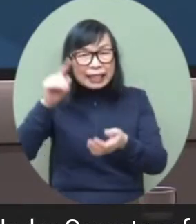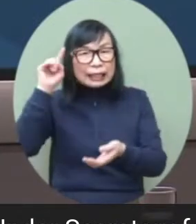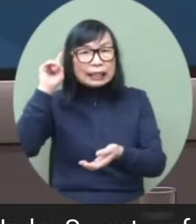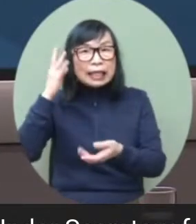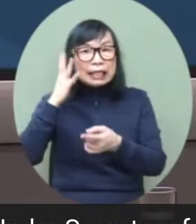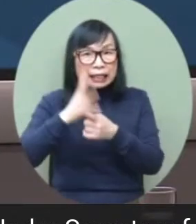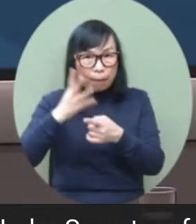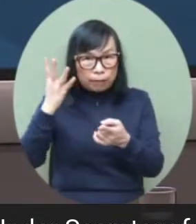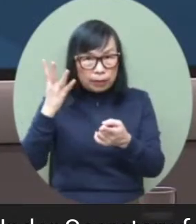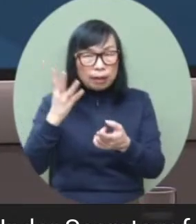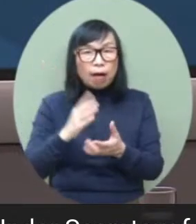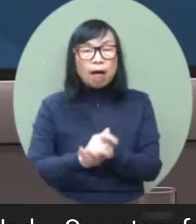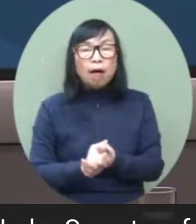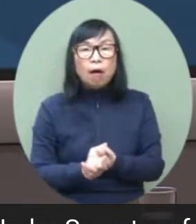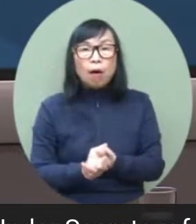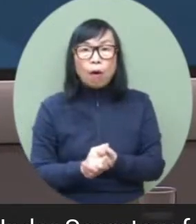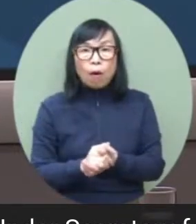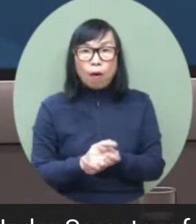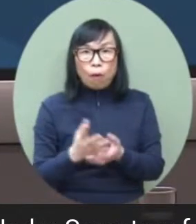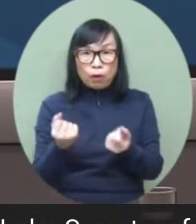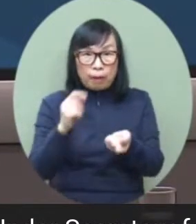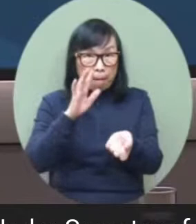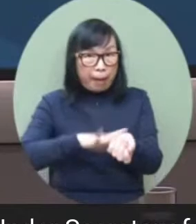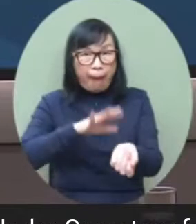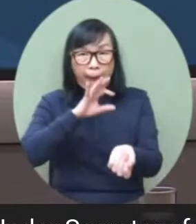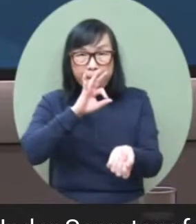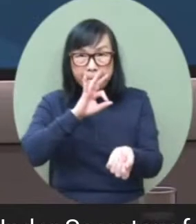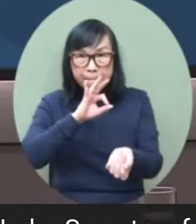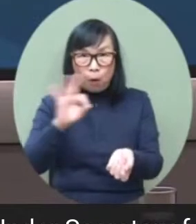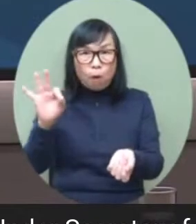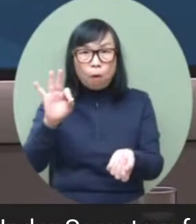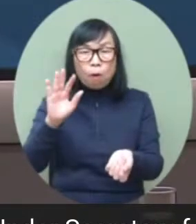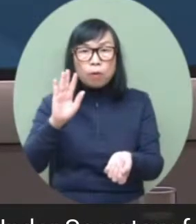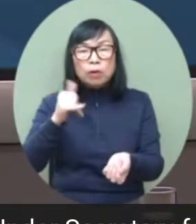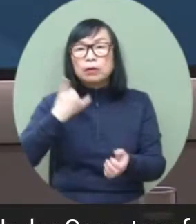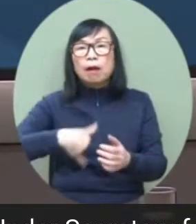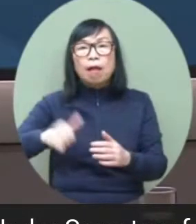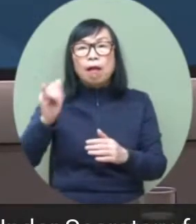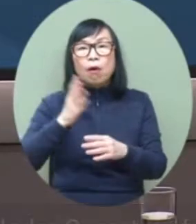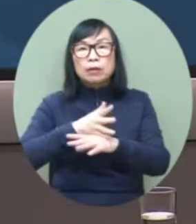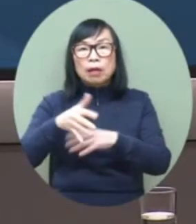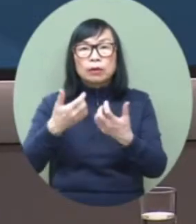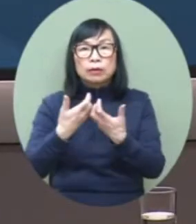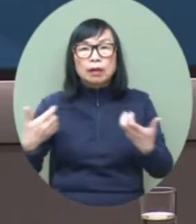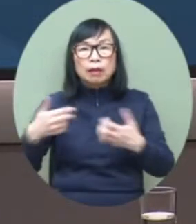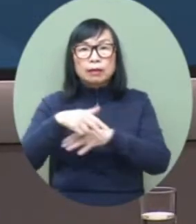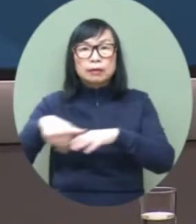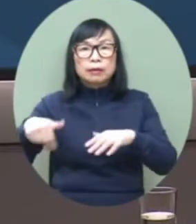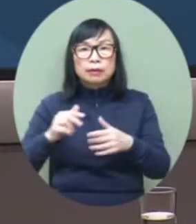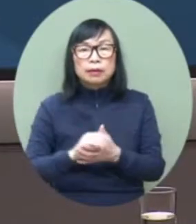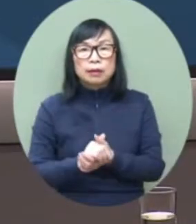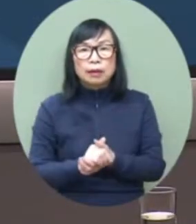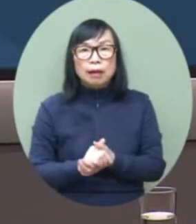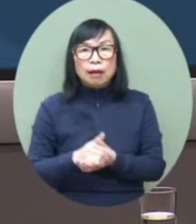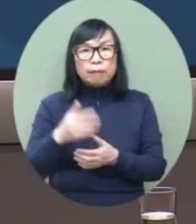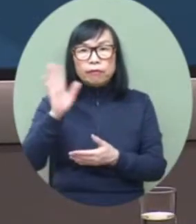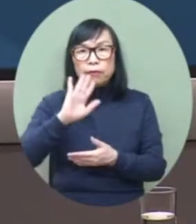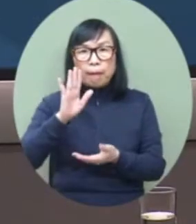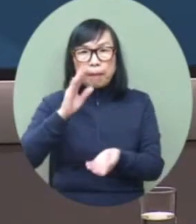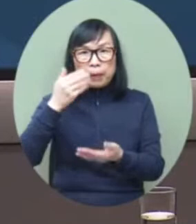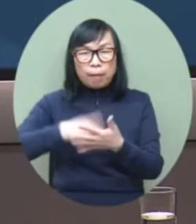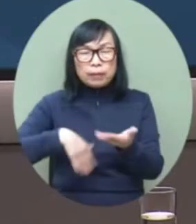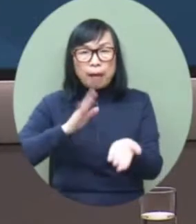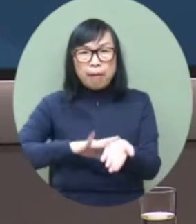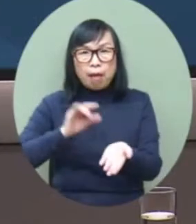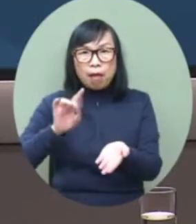they will have to stay for 14 days after confirmation, and they will not leave